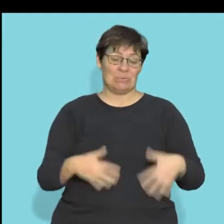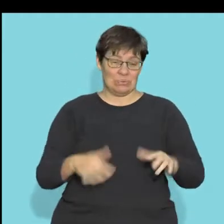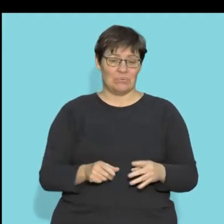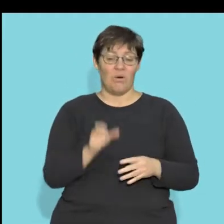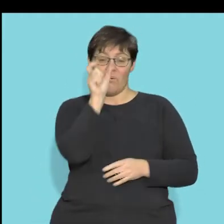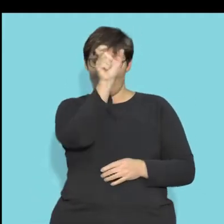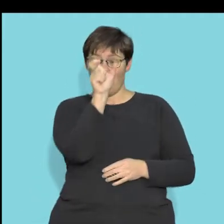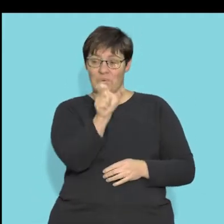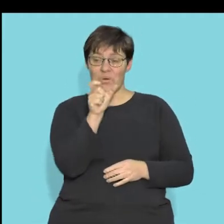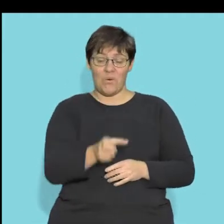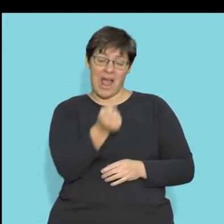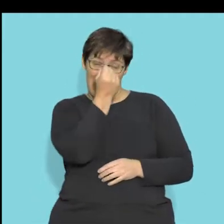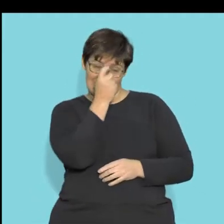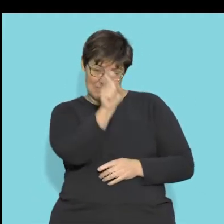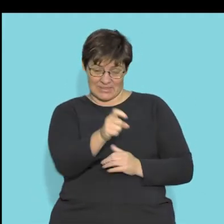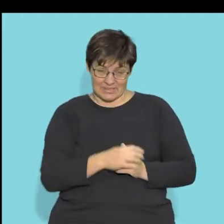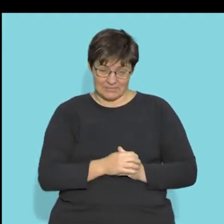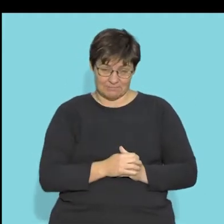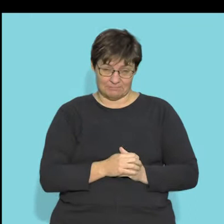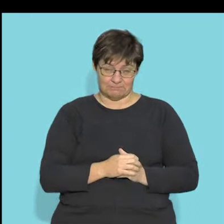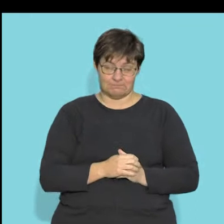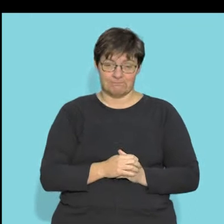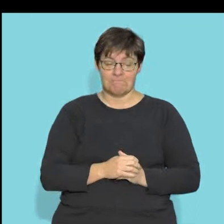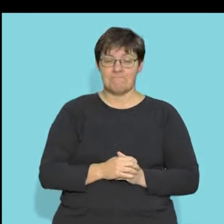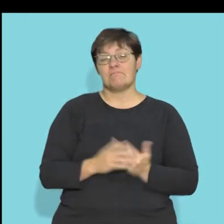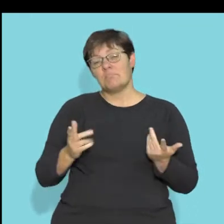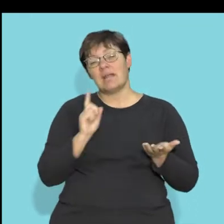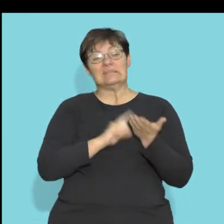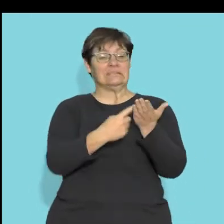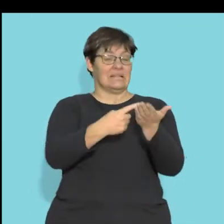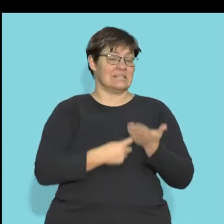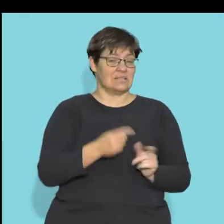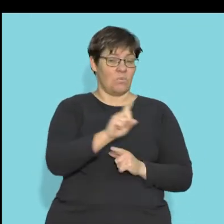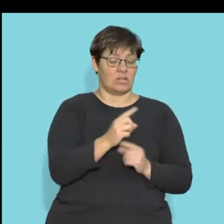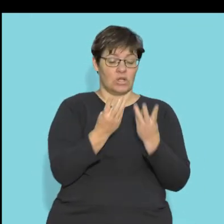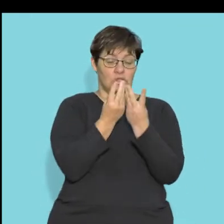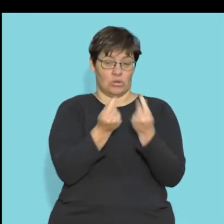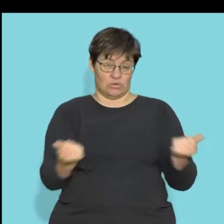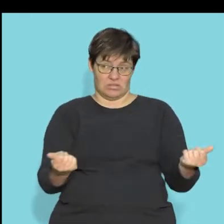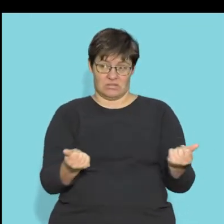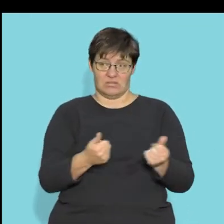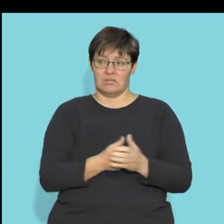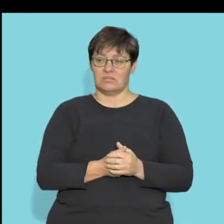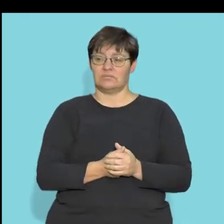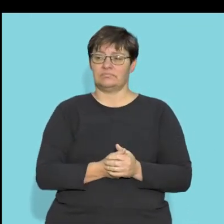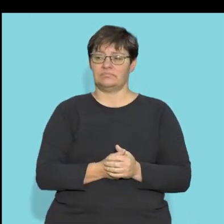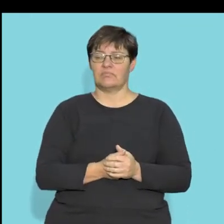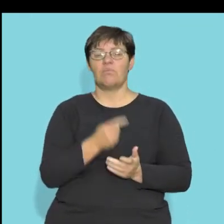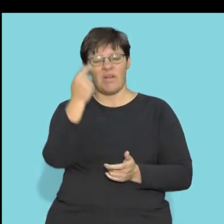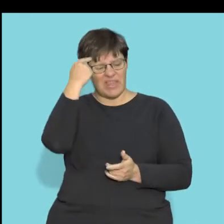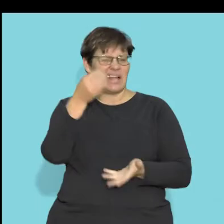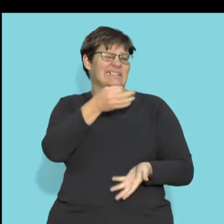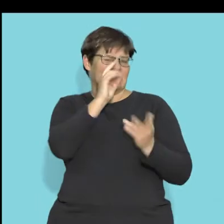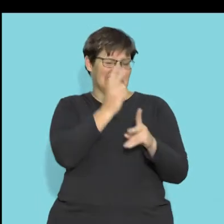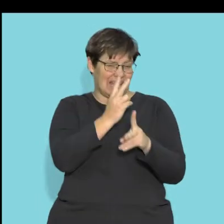few words that you need to understand. Okay. So when I talk about a solution, I want you to think about your tea